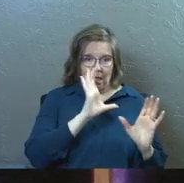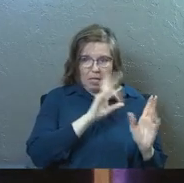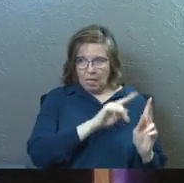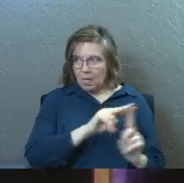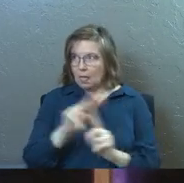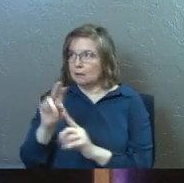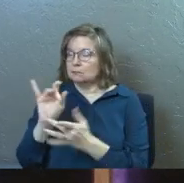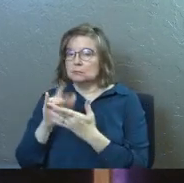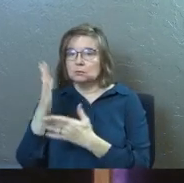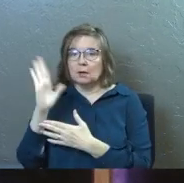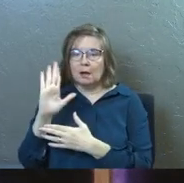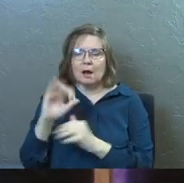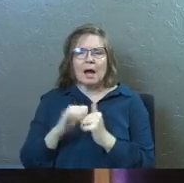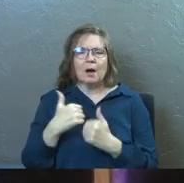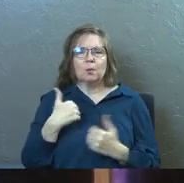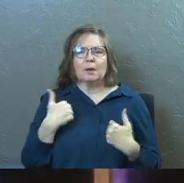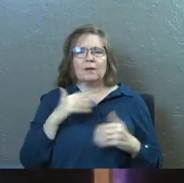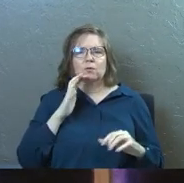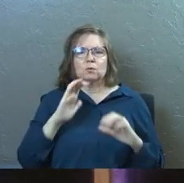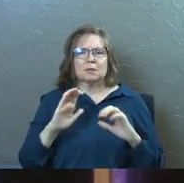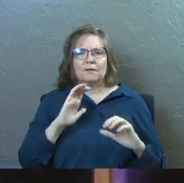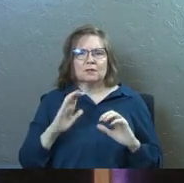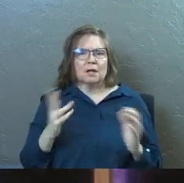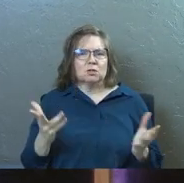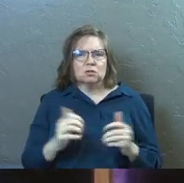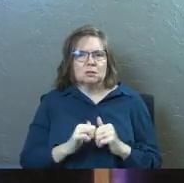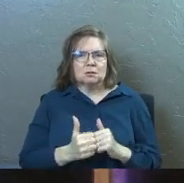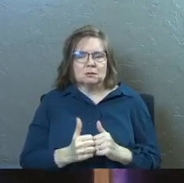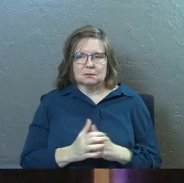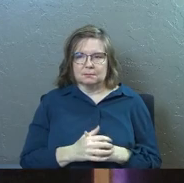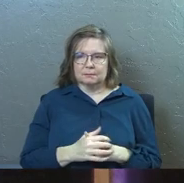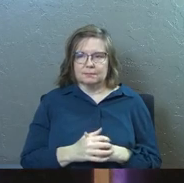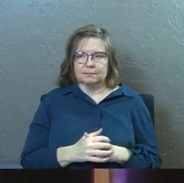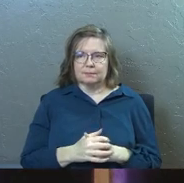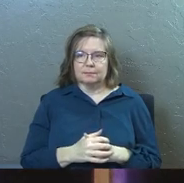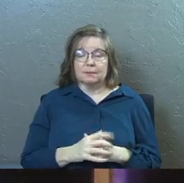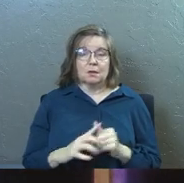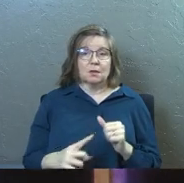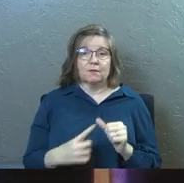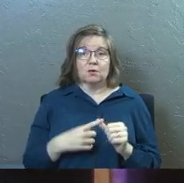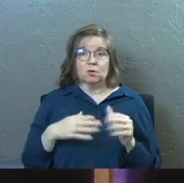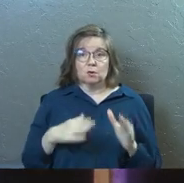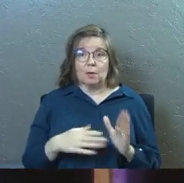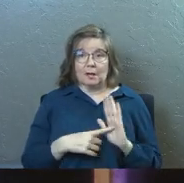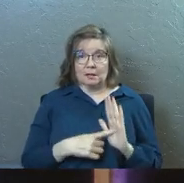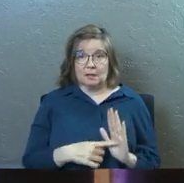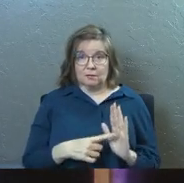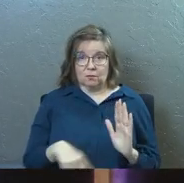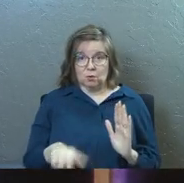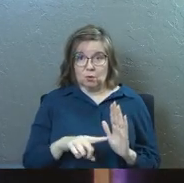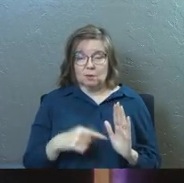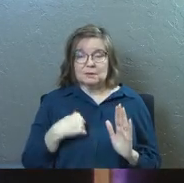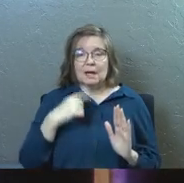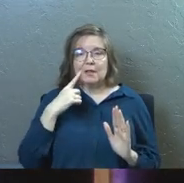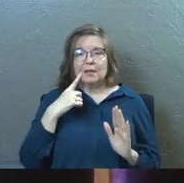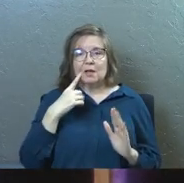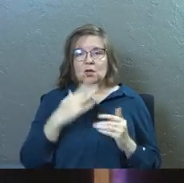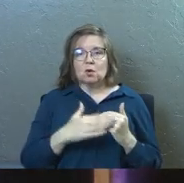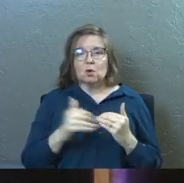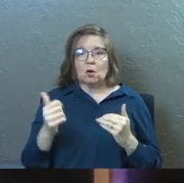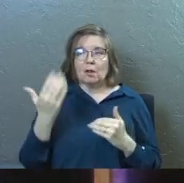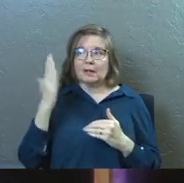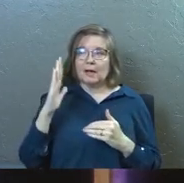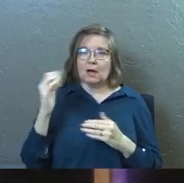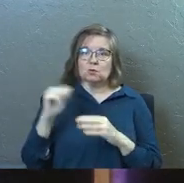back to God, how do we have those conversations? The first way I'll give to you is I think you call